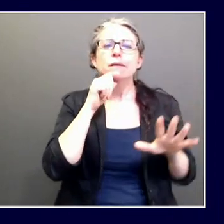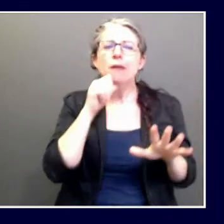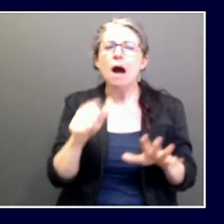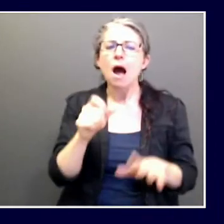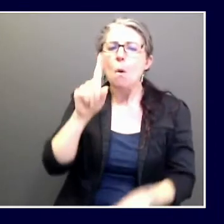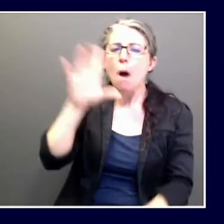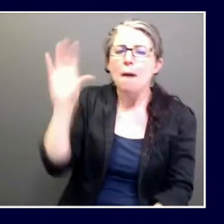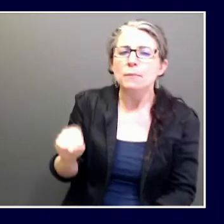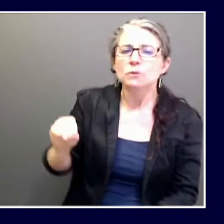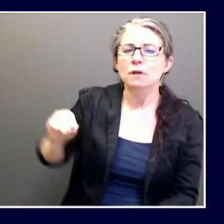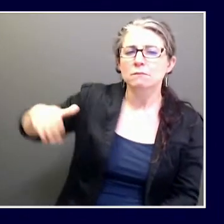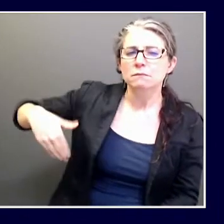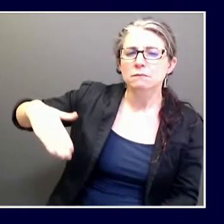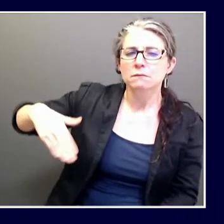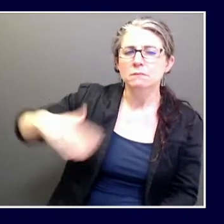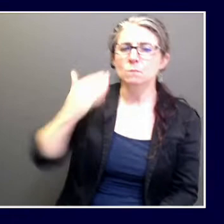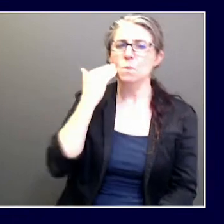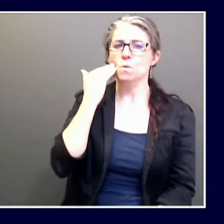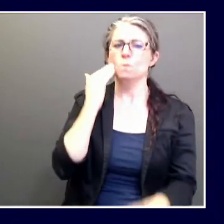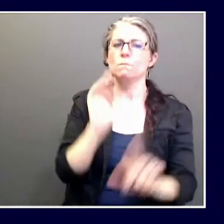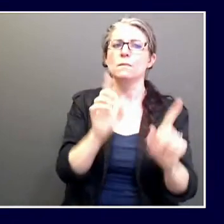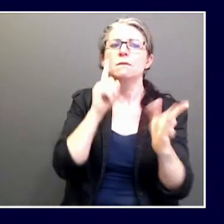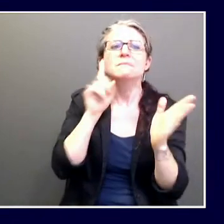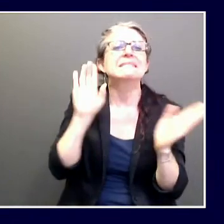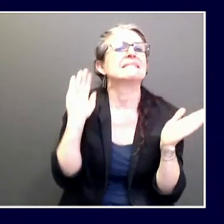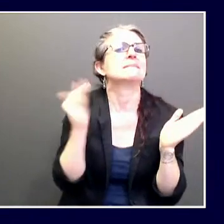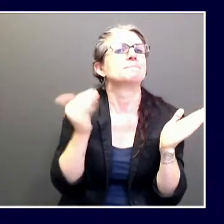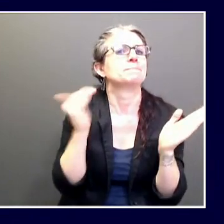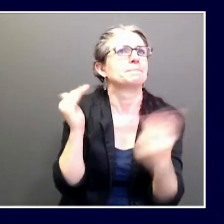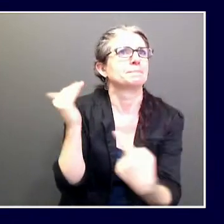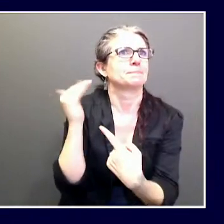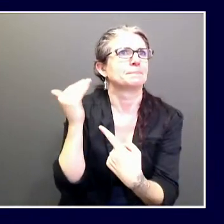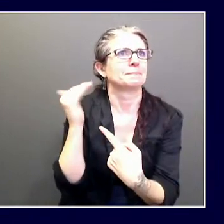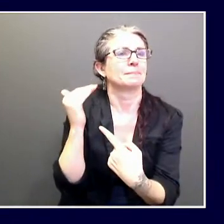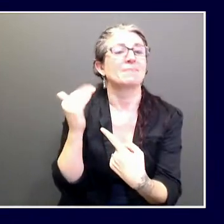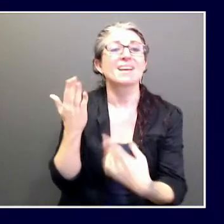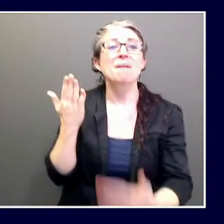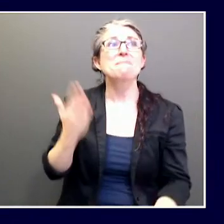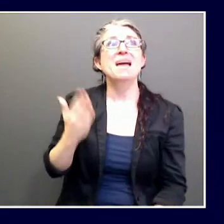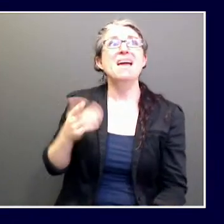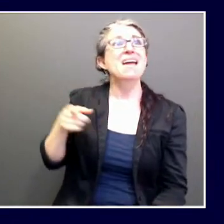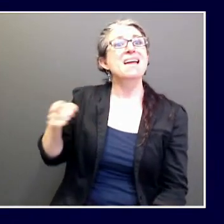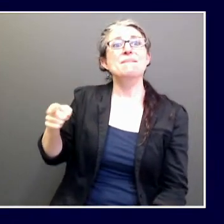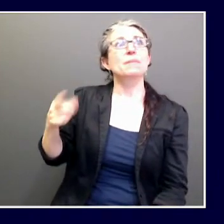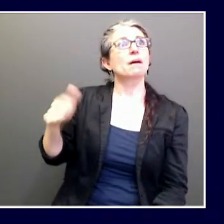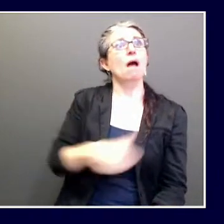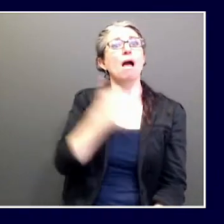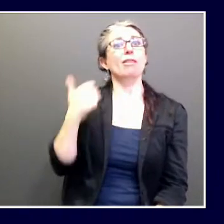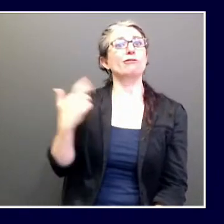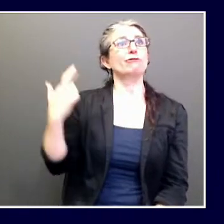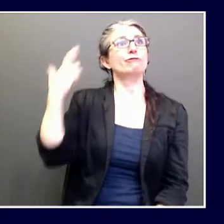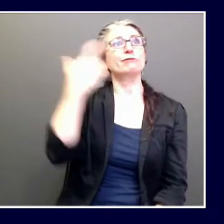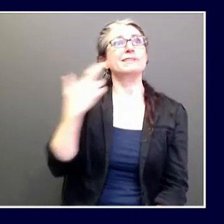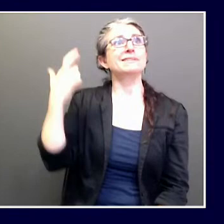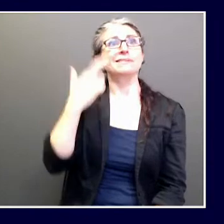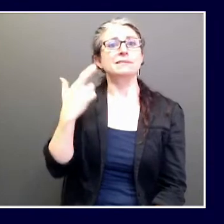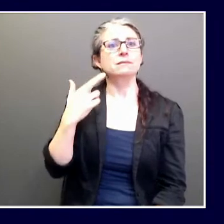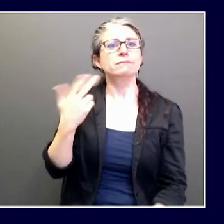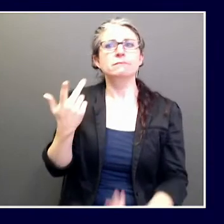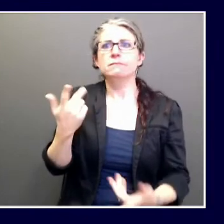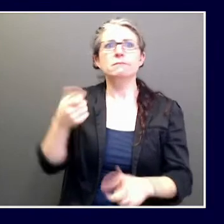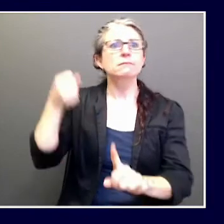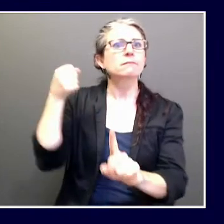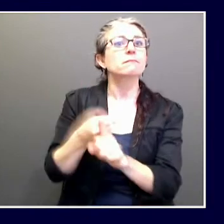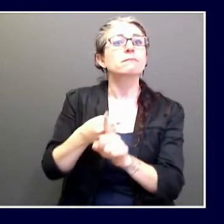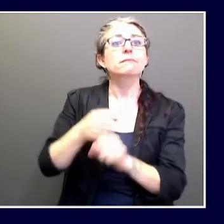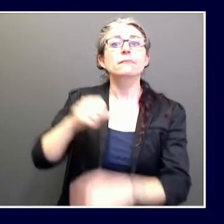because of the Omicron variant or perhaps something else, say a super spreader event or a series of super spreader events that